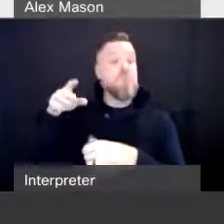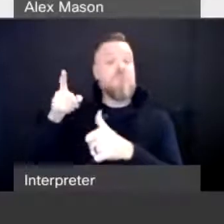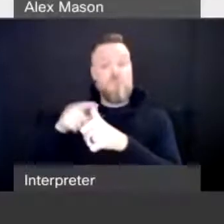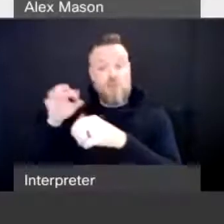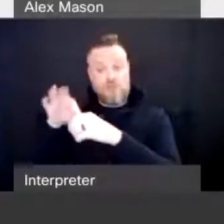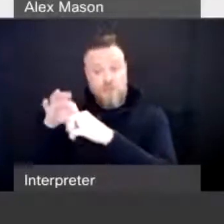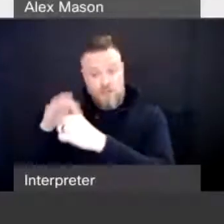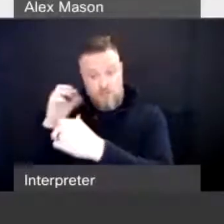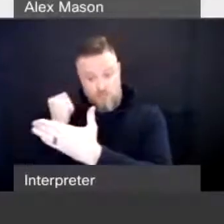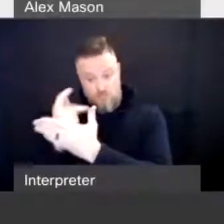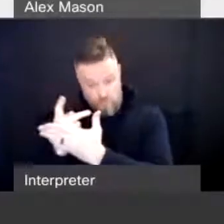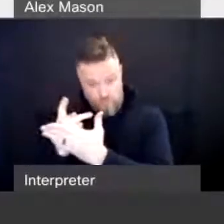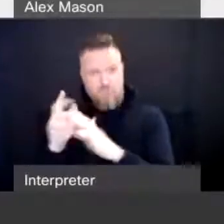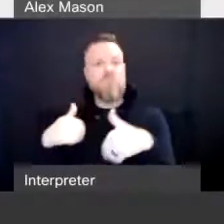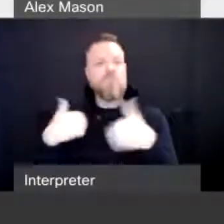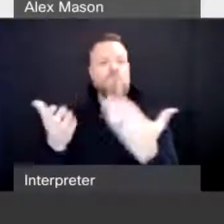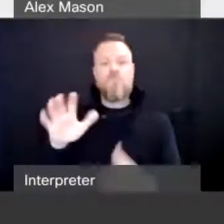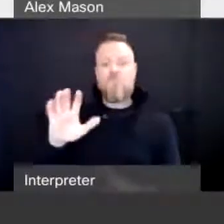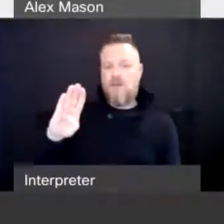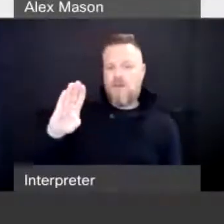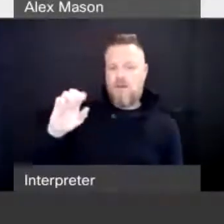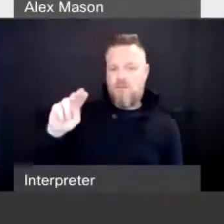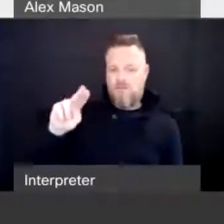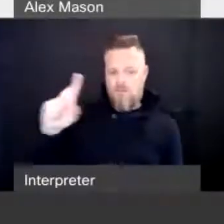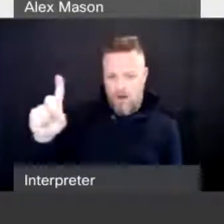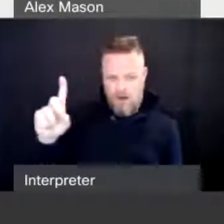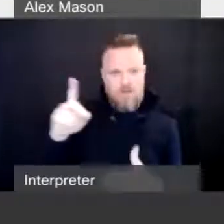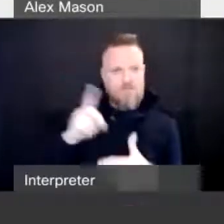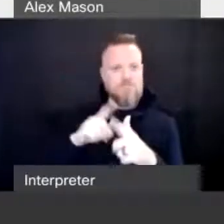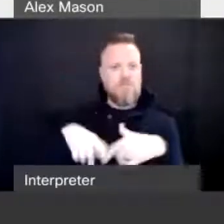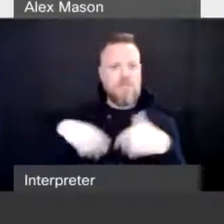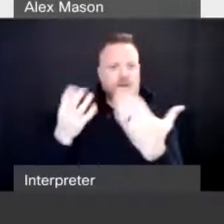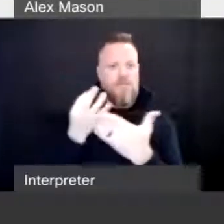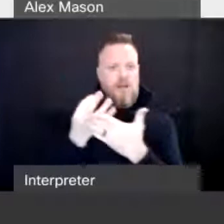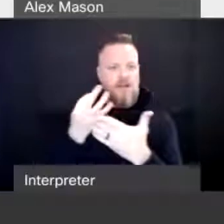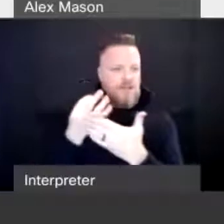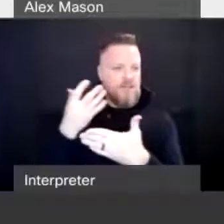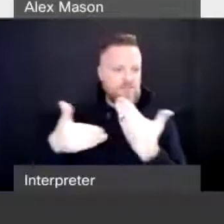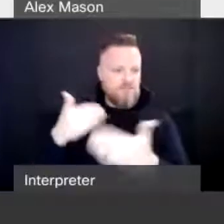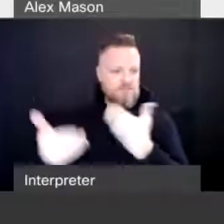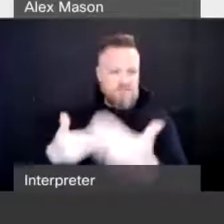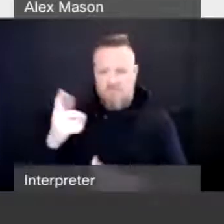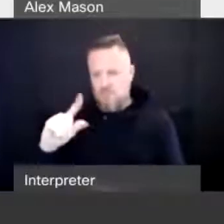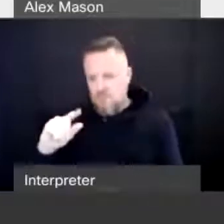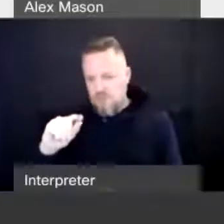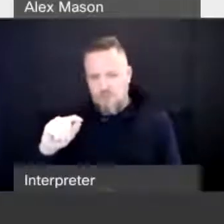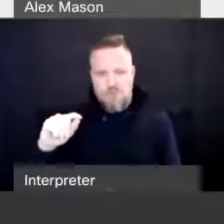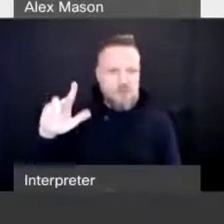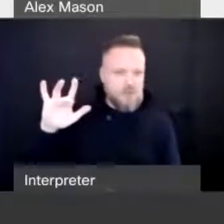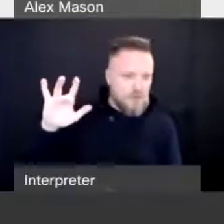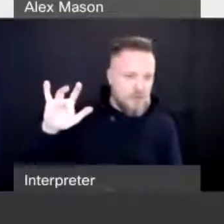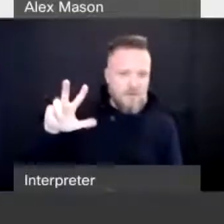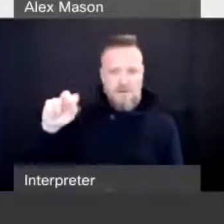bonds are issued for a project and financed over a certain period of time, oftentimes 20, 25, or 30